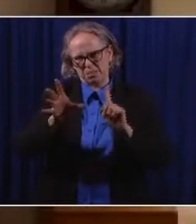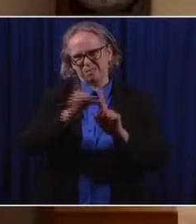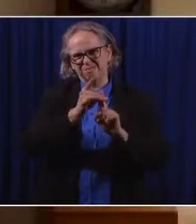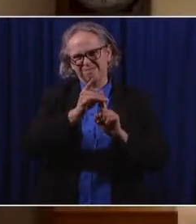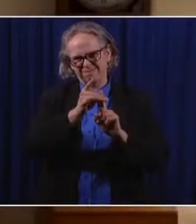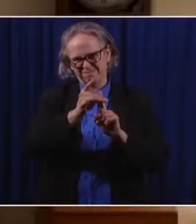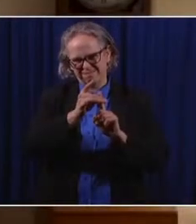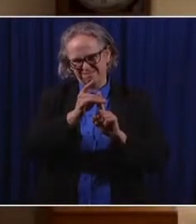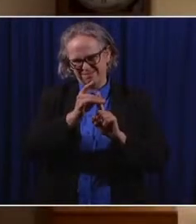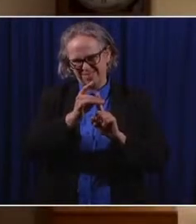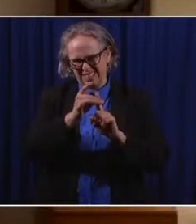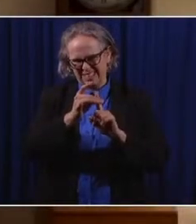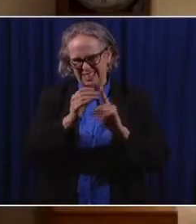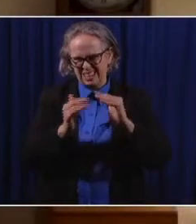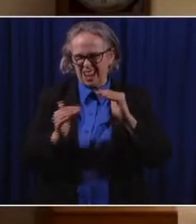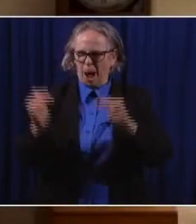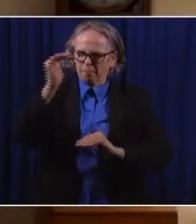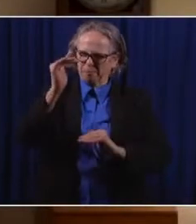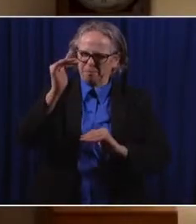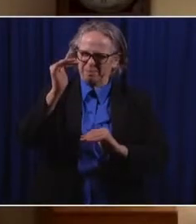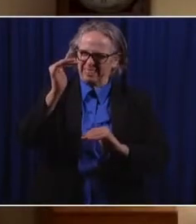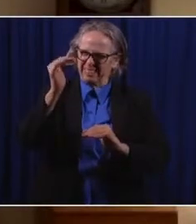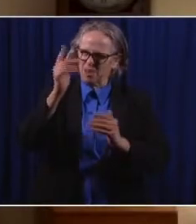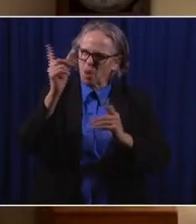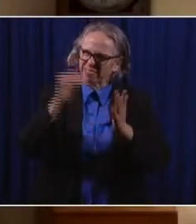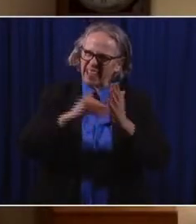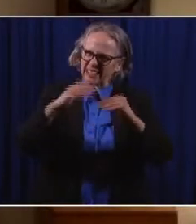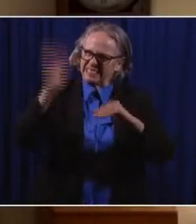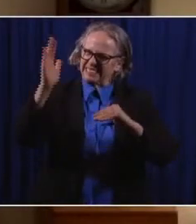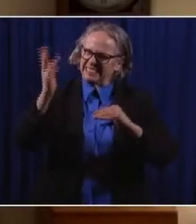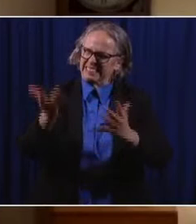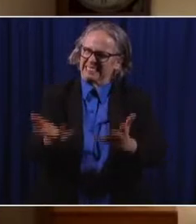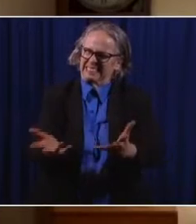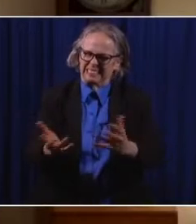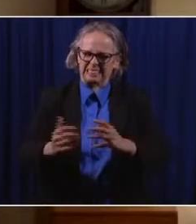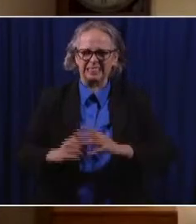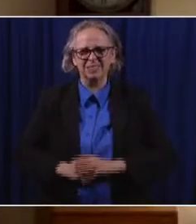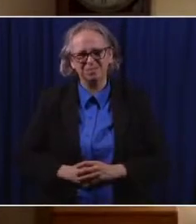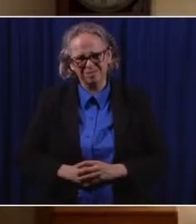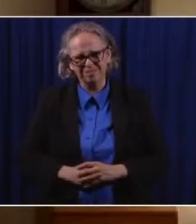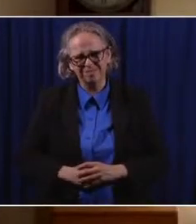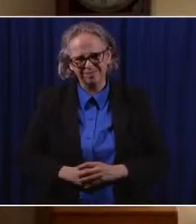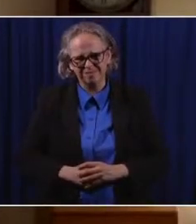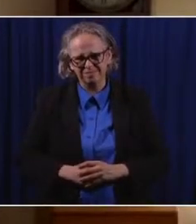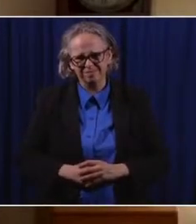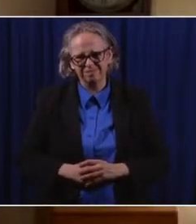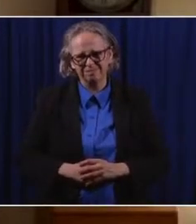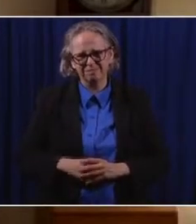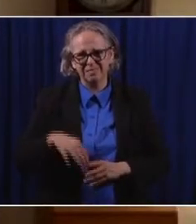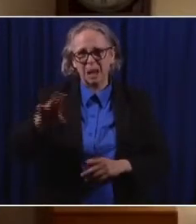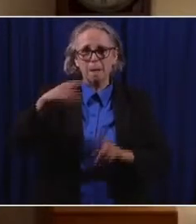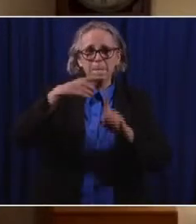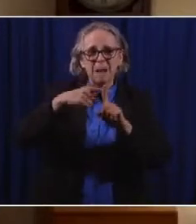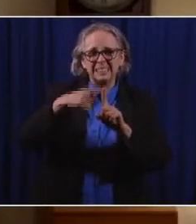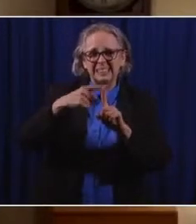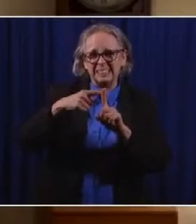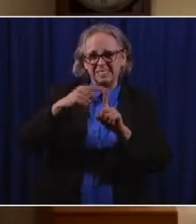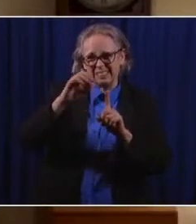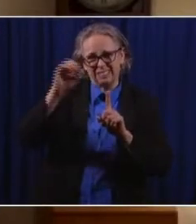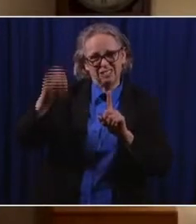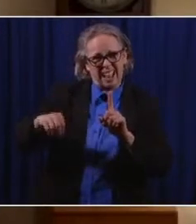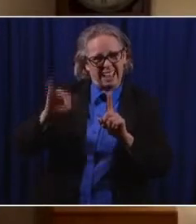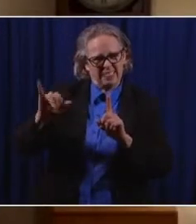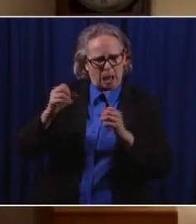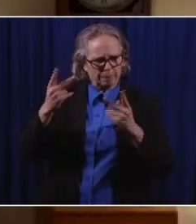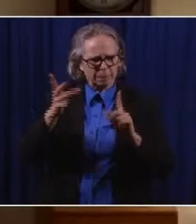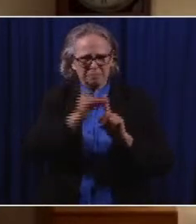starting to go back up, it looks like, in regard to that. I'd also mention the positivity number, which we talk a lot